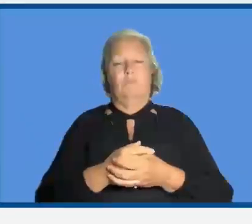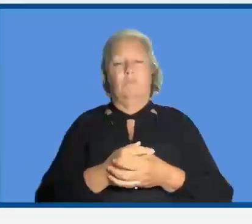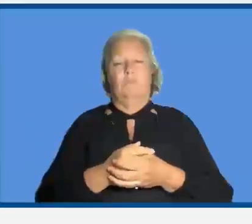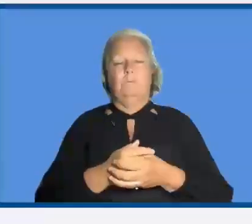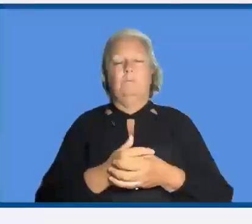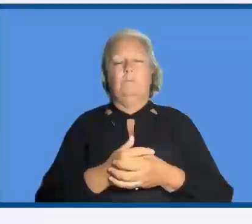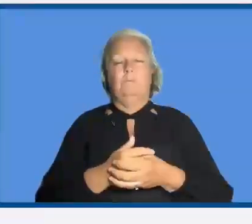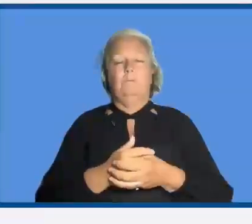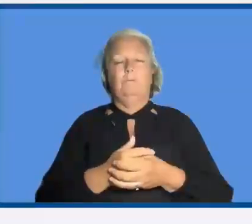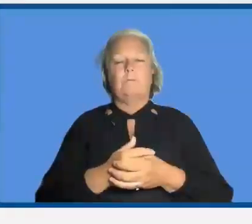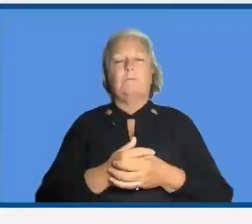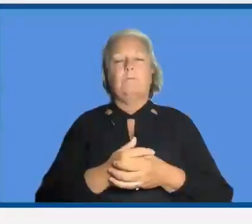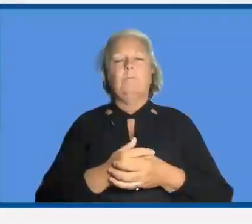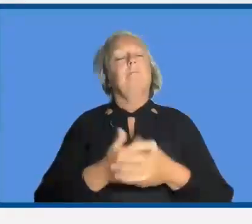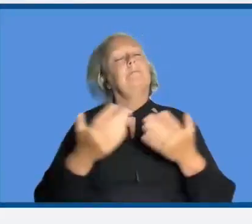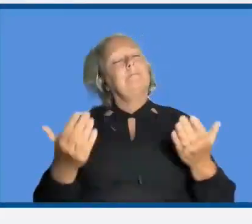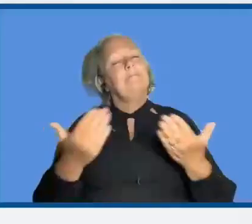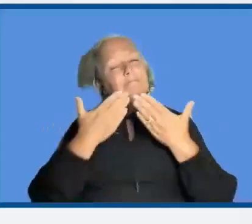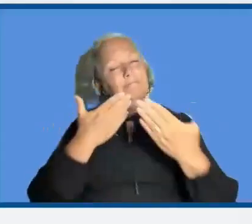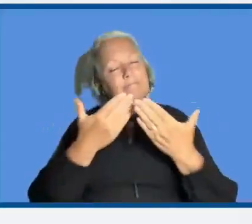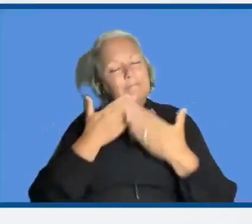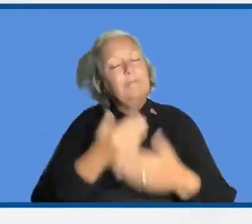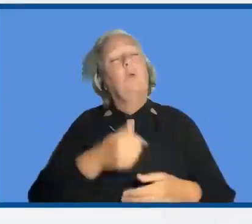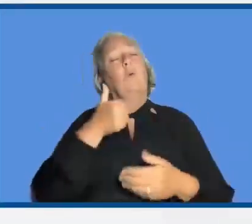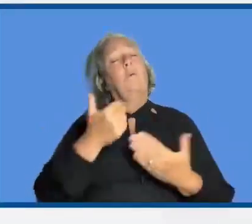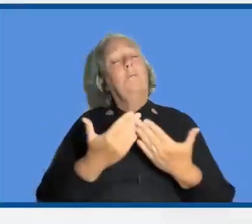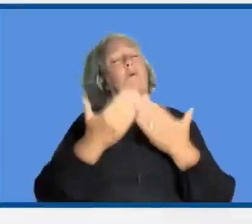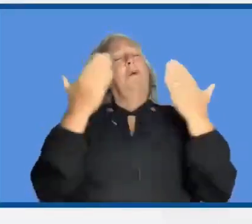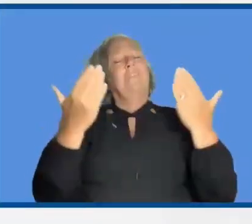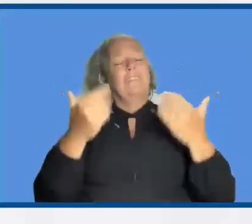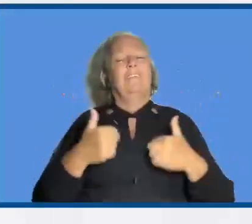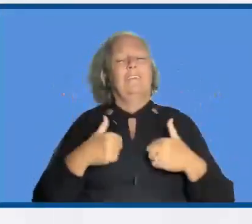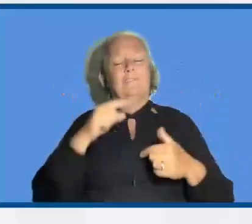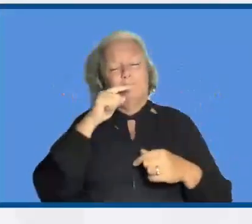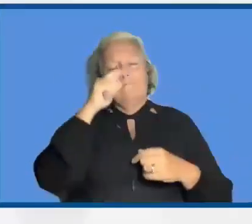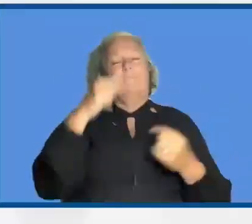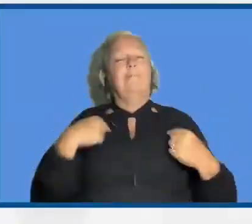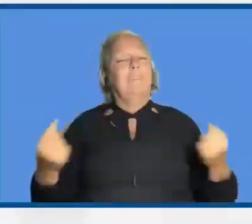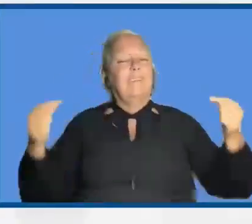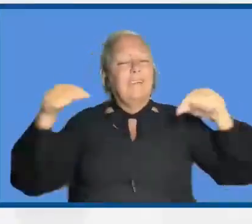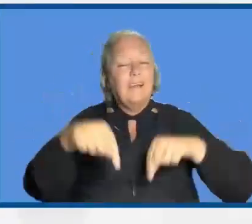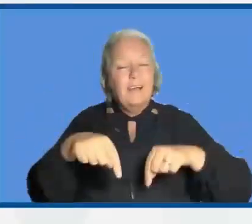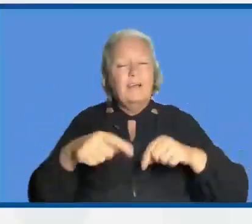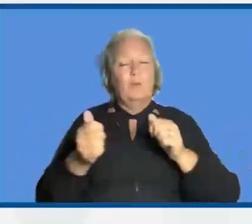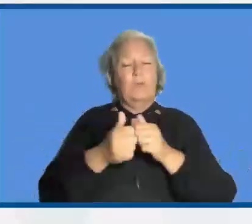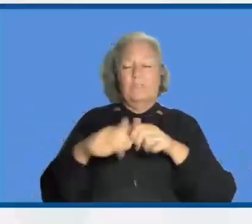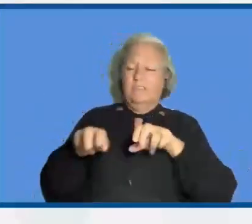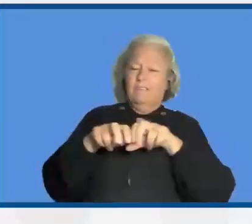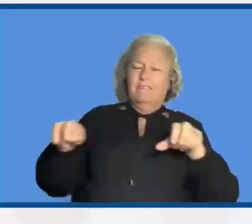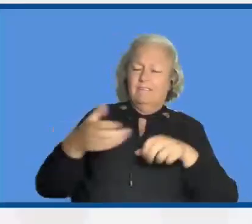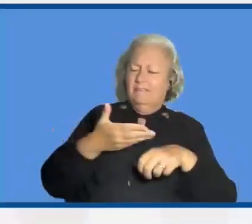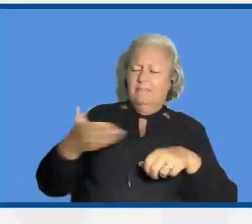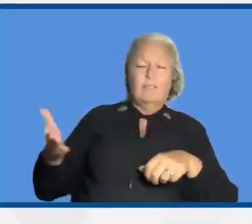honor. Thank you. Good morning, everyone. It is an honor to be here with this panel of women